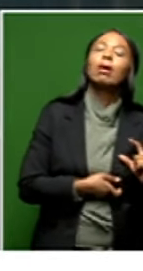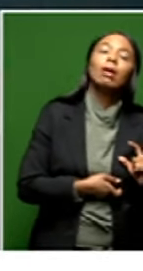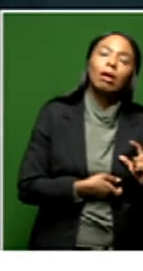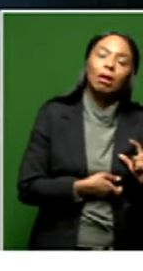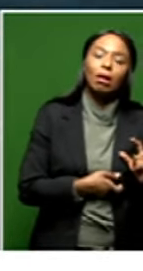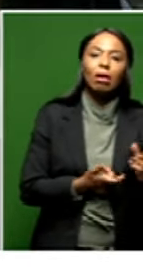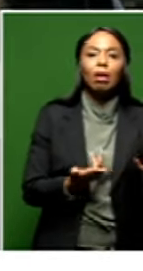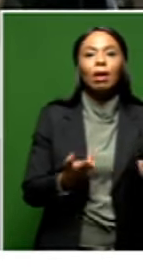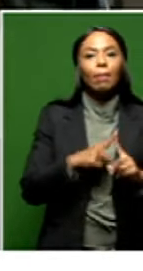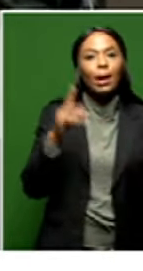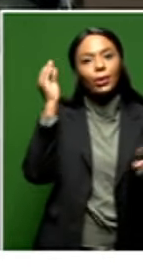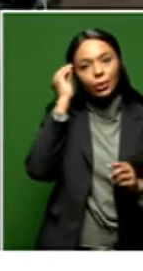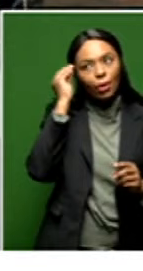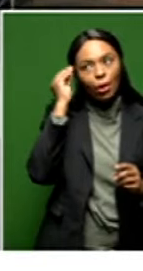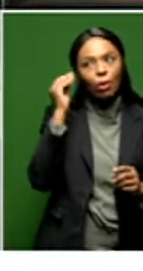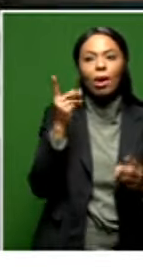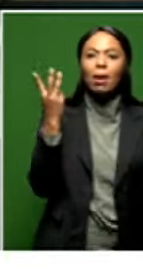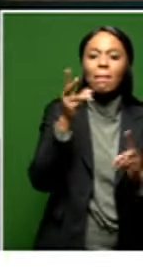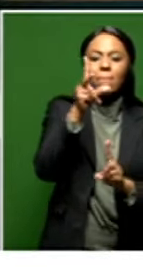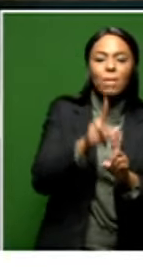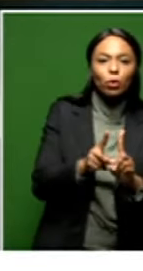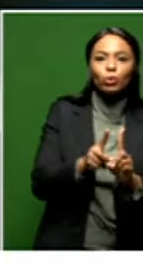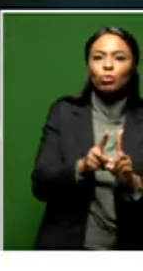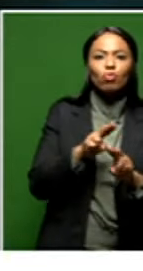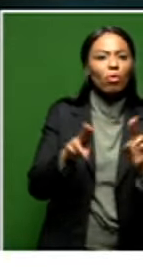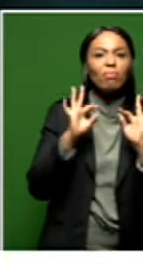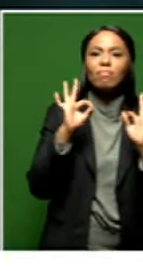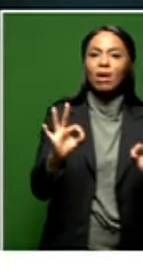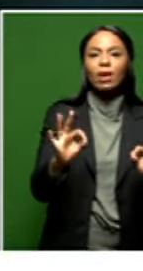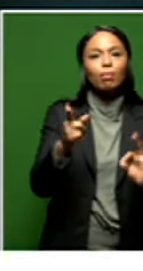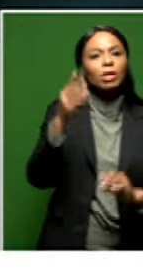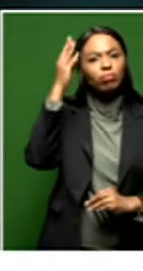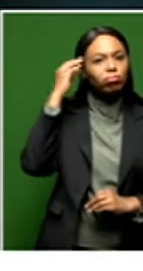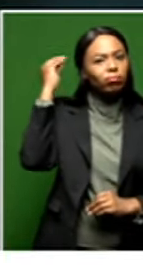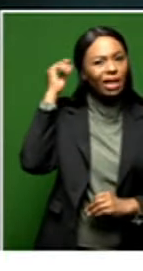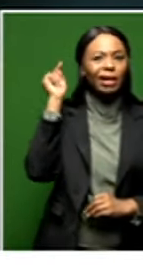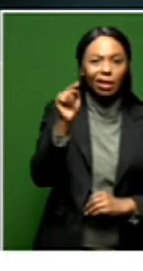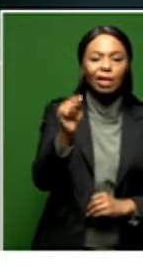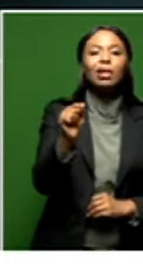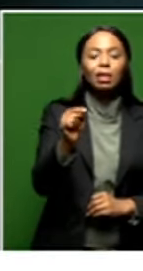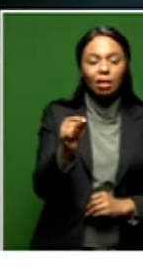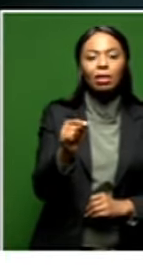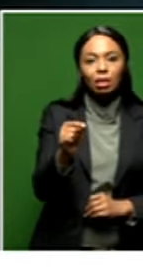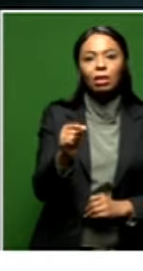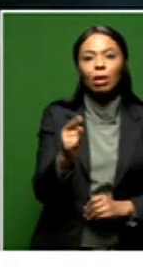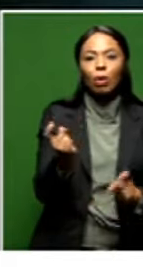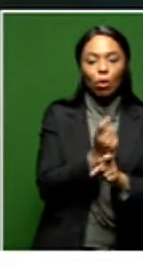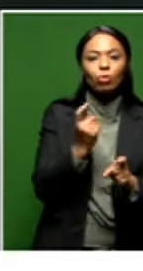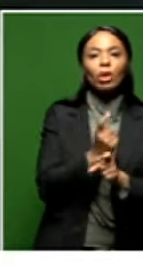that we aren't perfect, and living in that way, and also treating other people with grace and